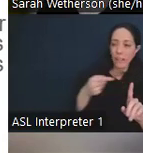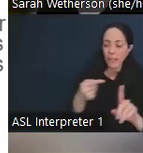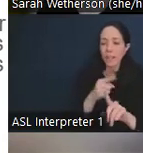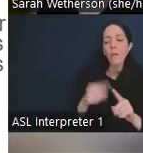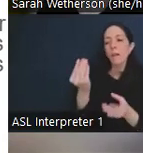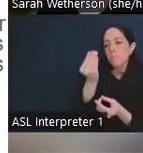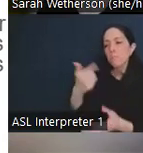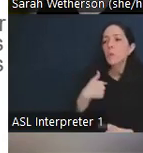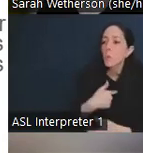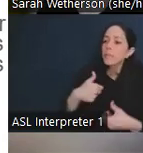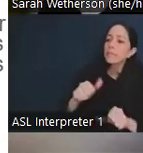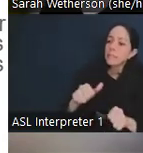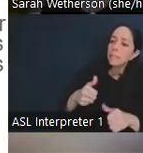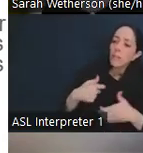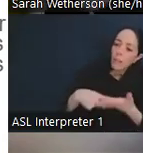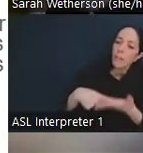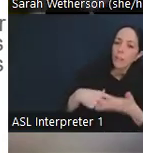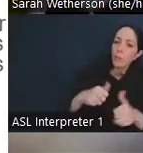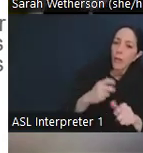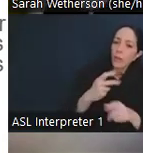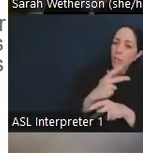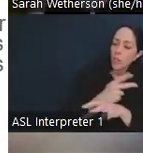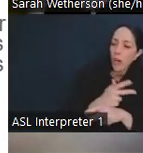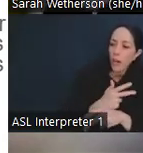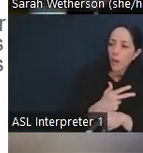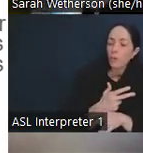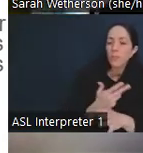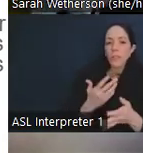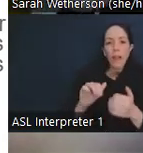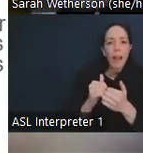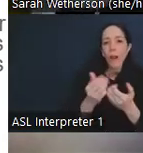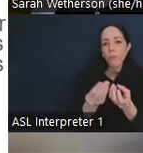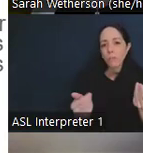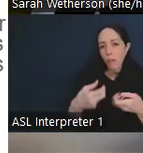continually and trying to identify especially systematic solutions. Yeah.